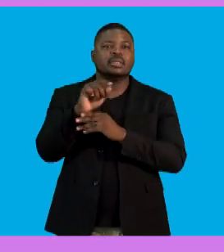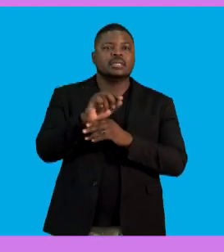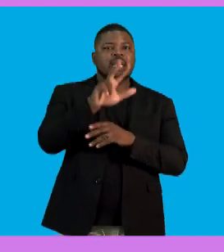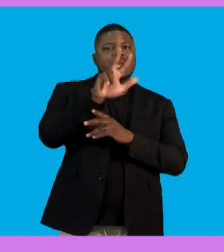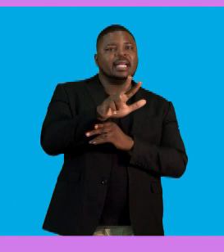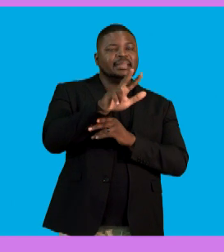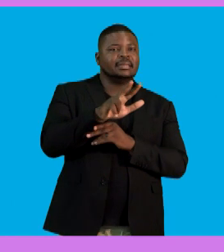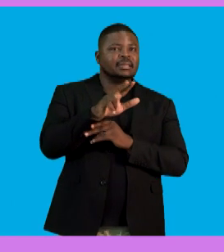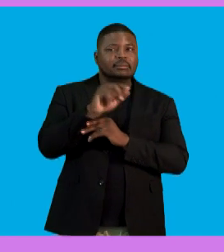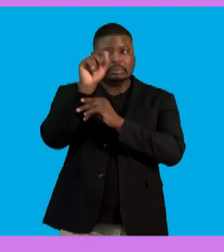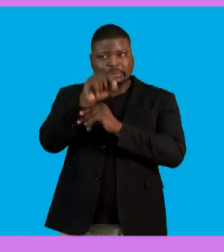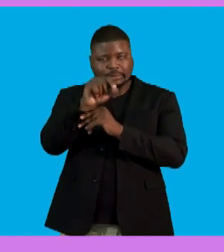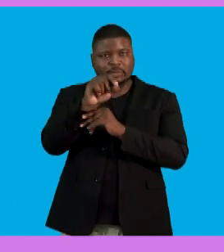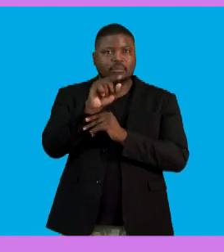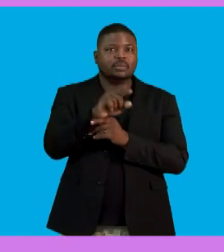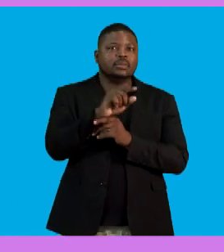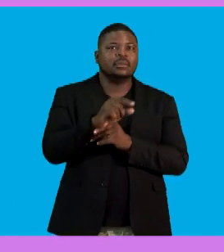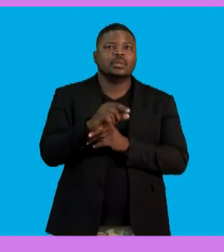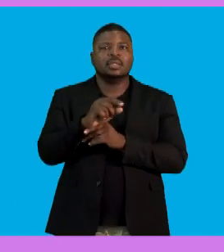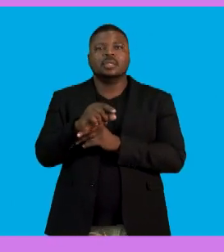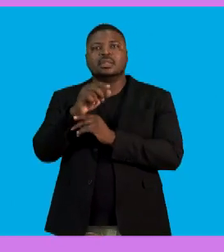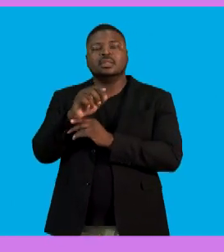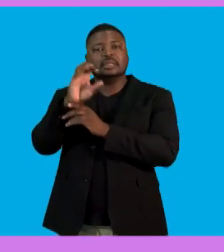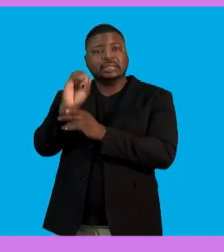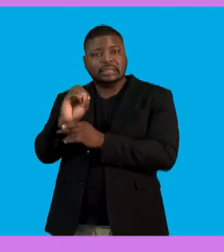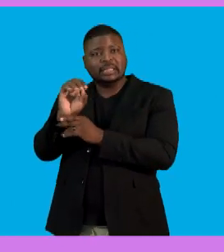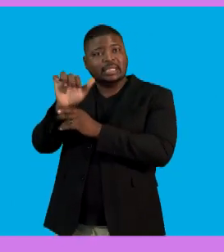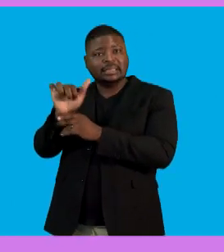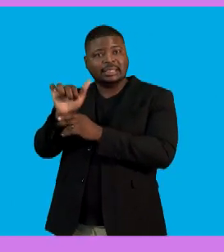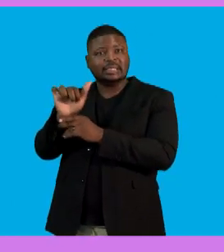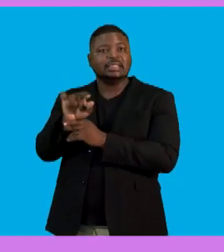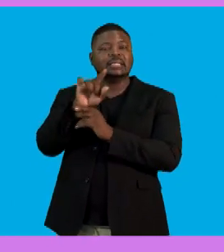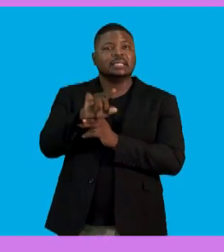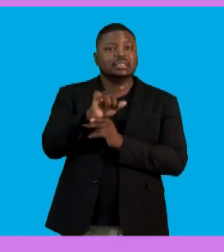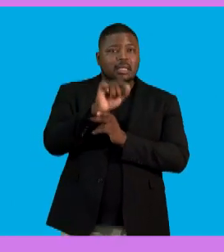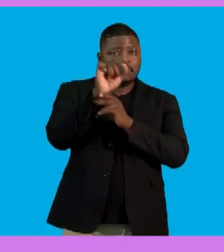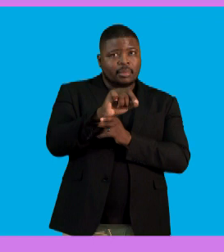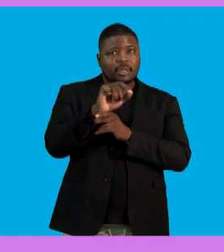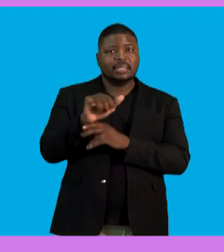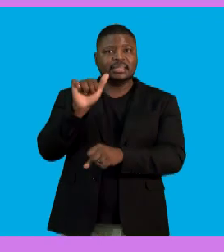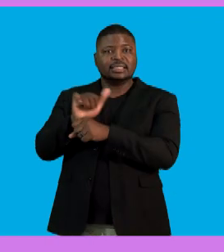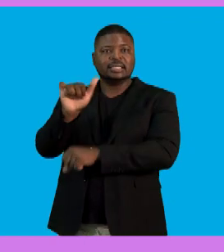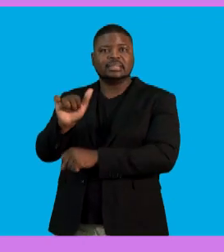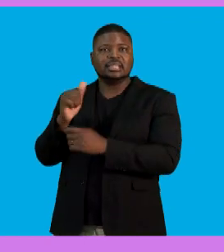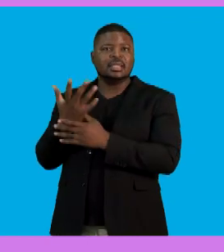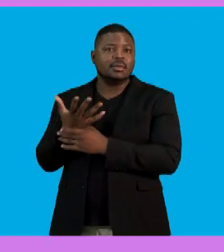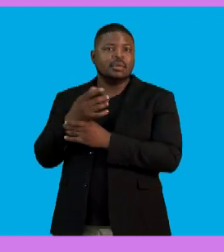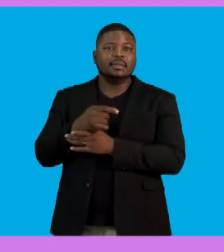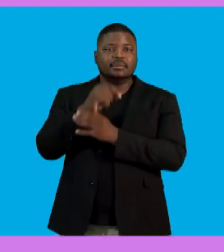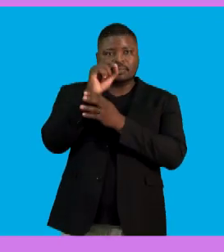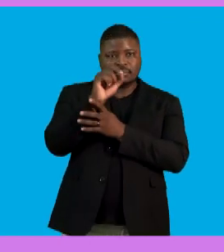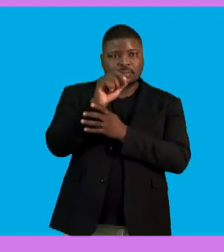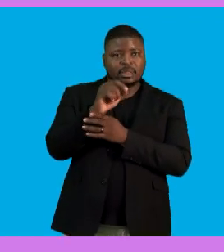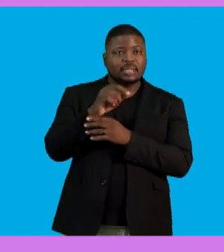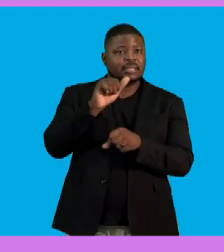there. The 8, right here. A 6, right here. 16, there